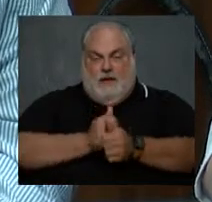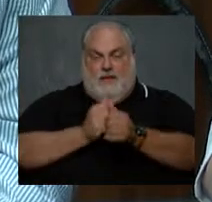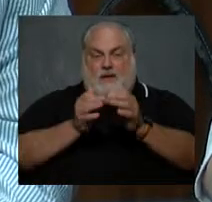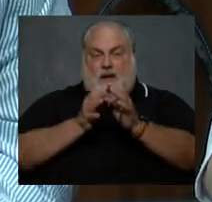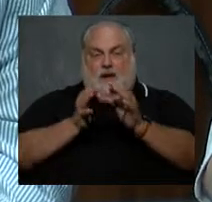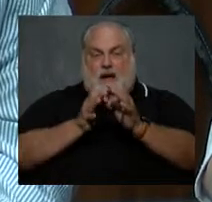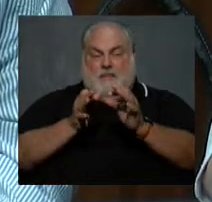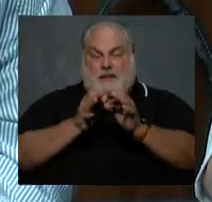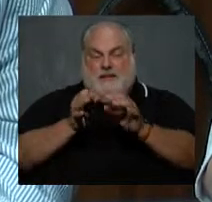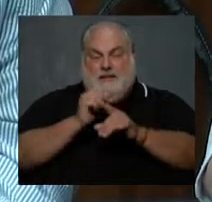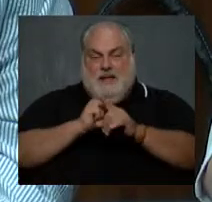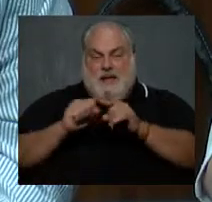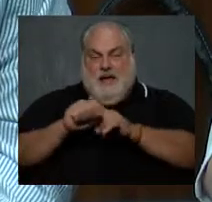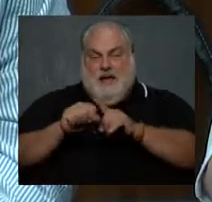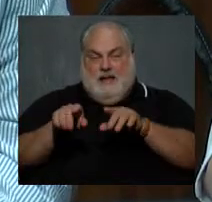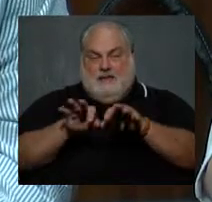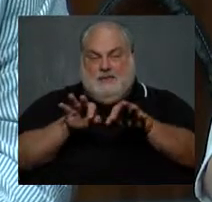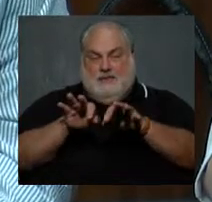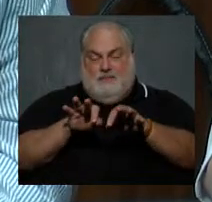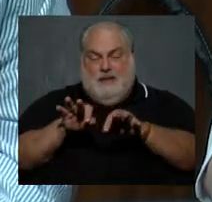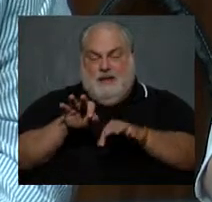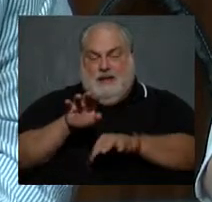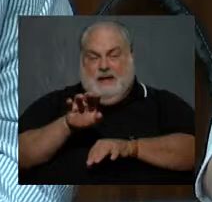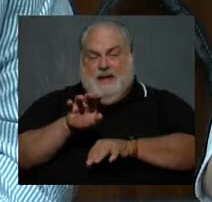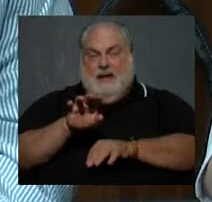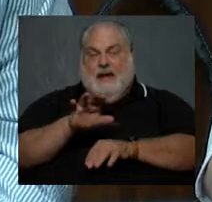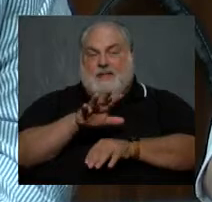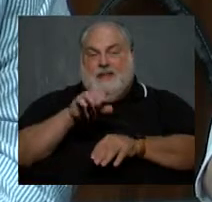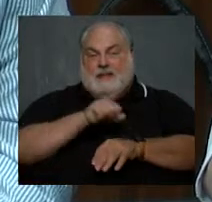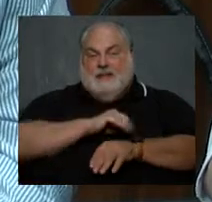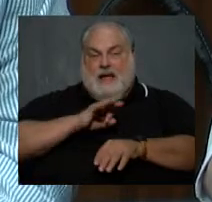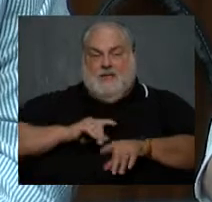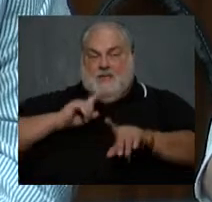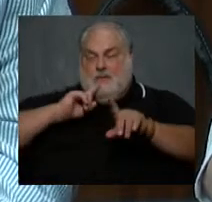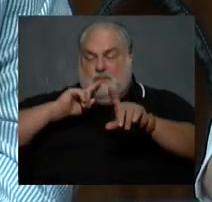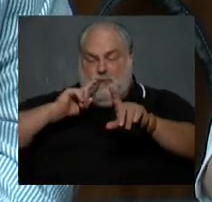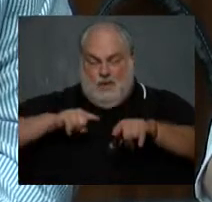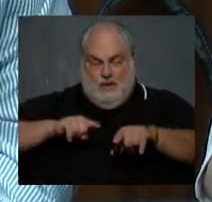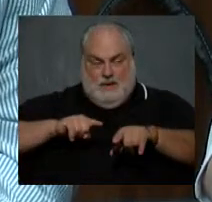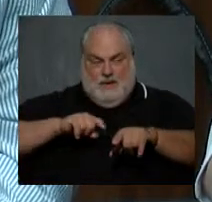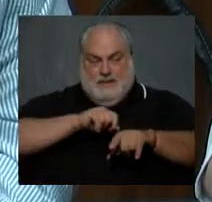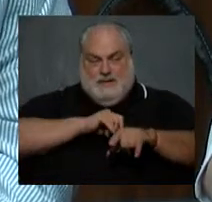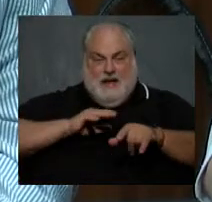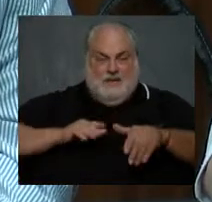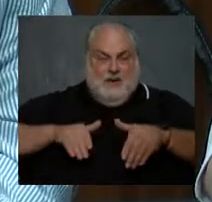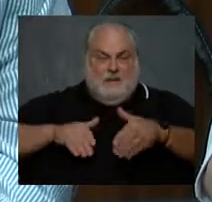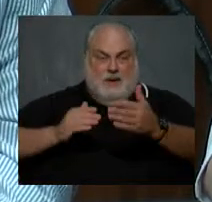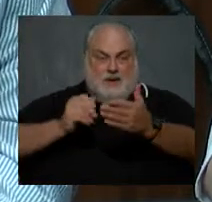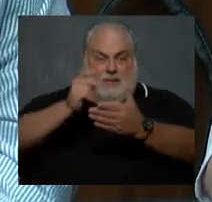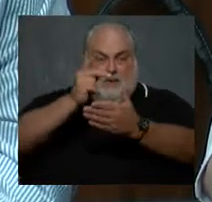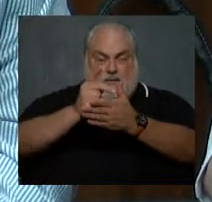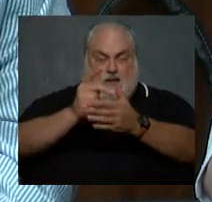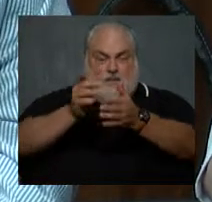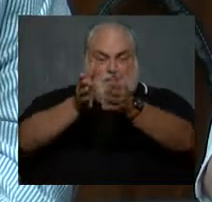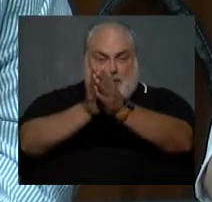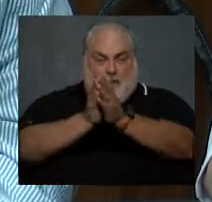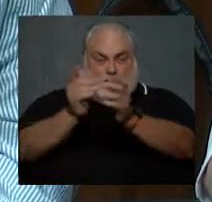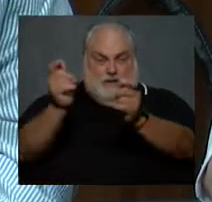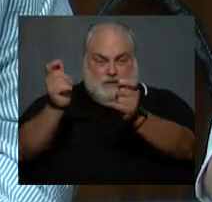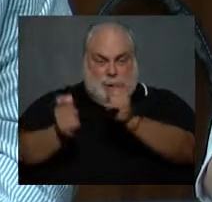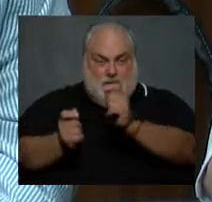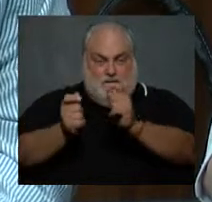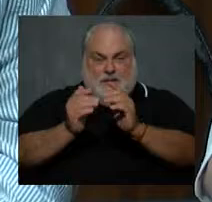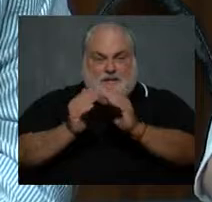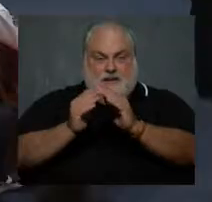with the comments and conditions as outlined in paragraphs D, E, and F of the agenda staff report. Staff recommends approval of the variances requested